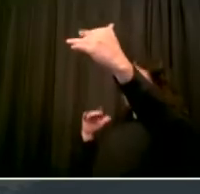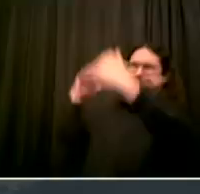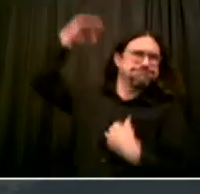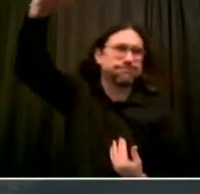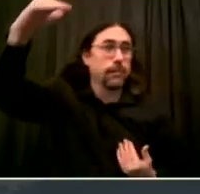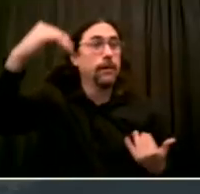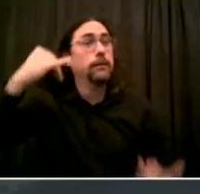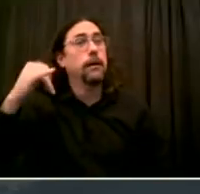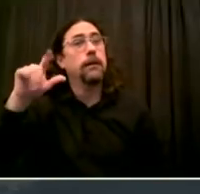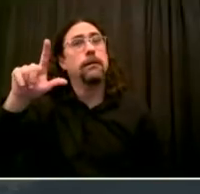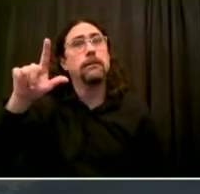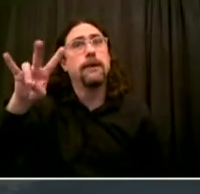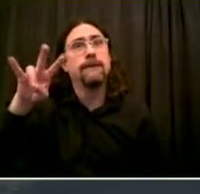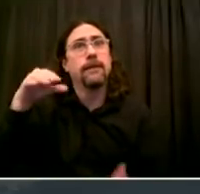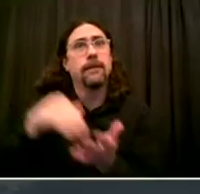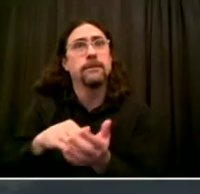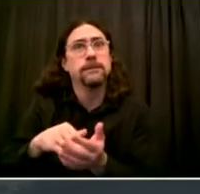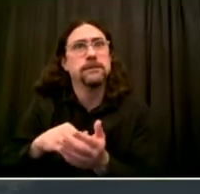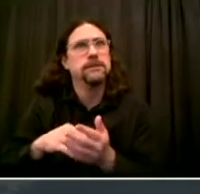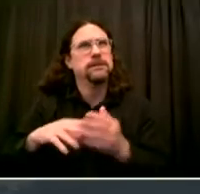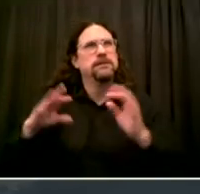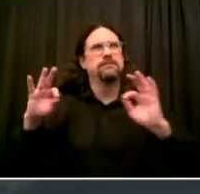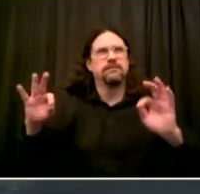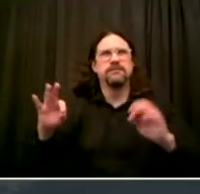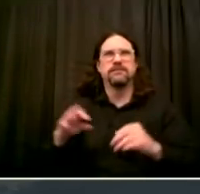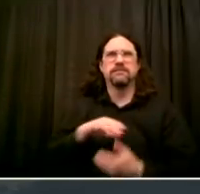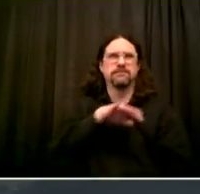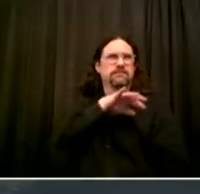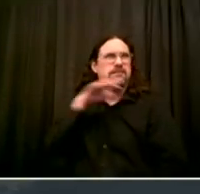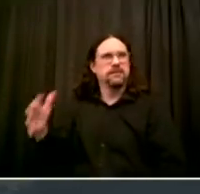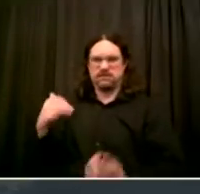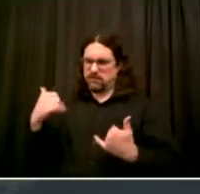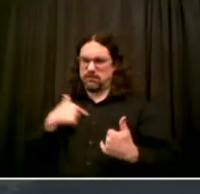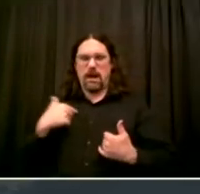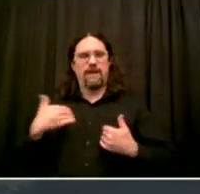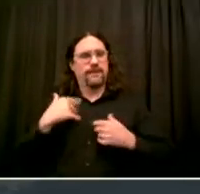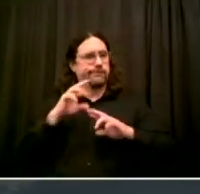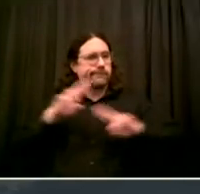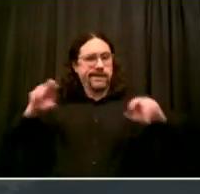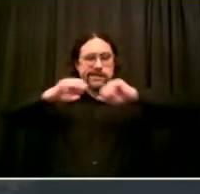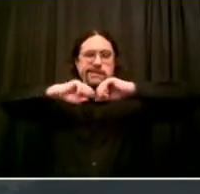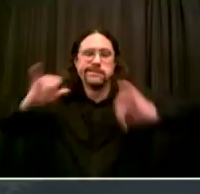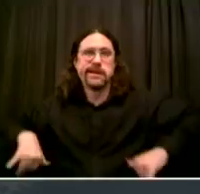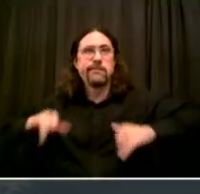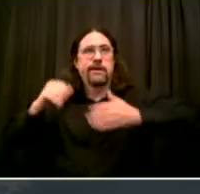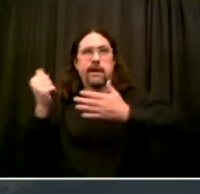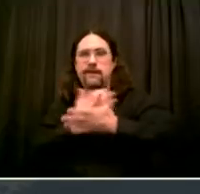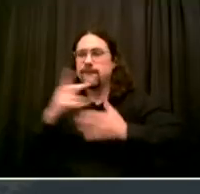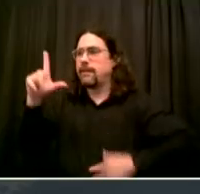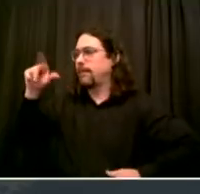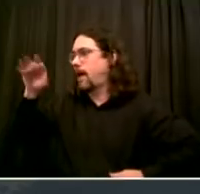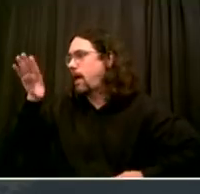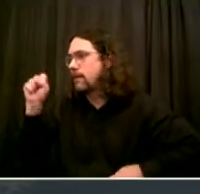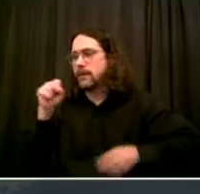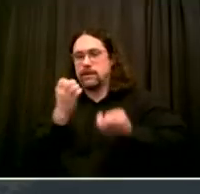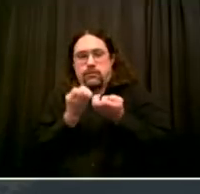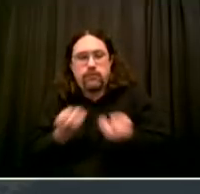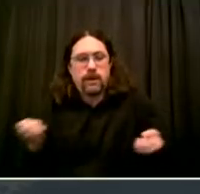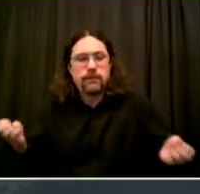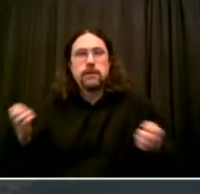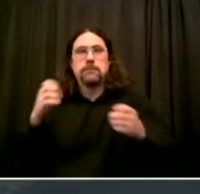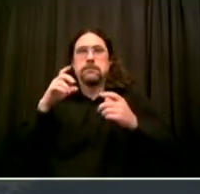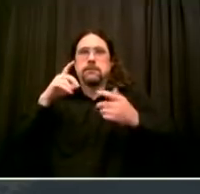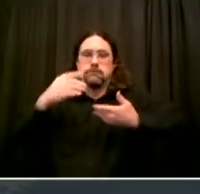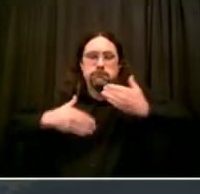and growing. And we're well on our way to our goal of getting to at least 50,000 tests in the coming weeks, and then we're going to go and